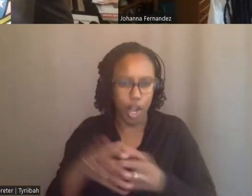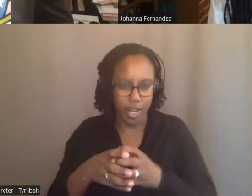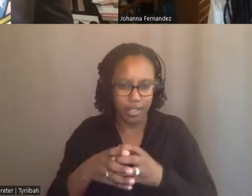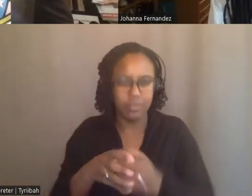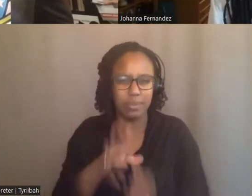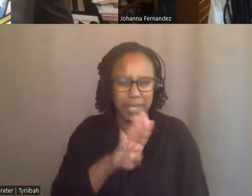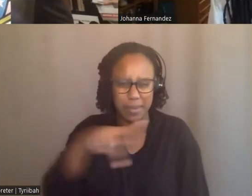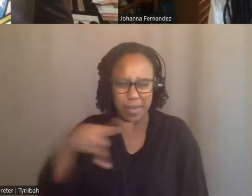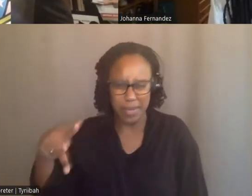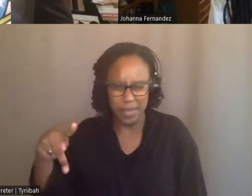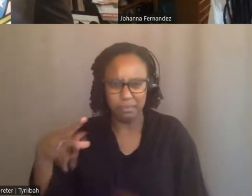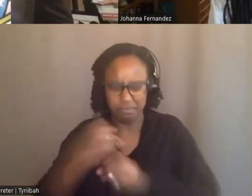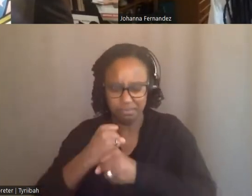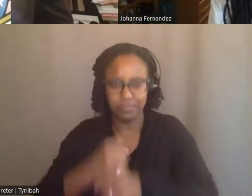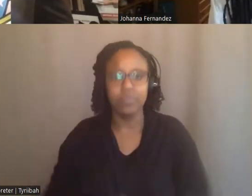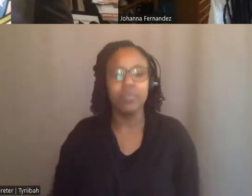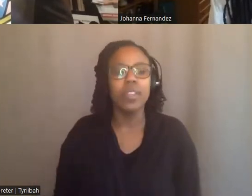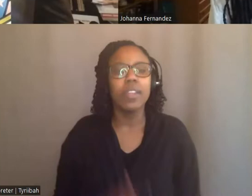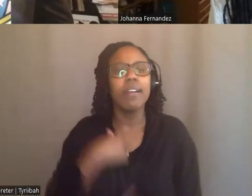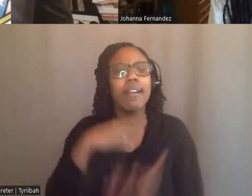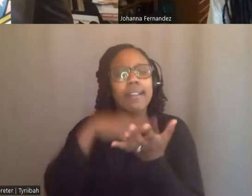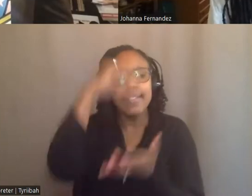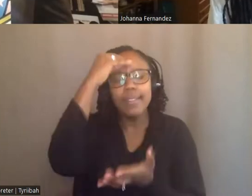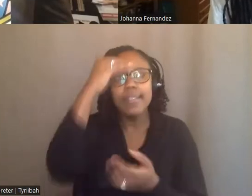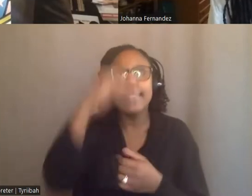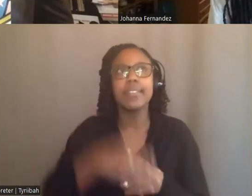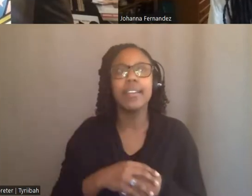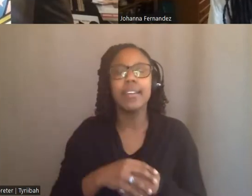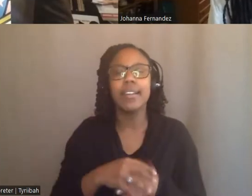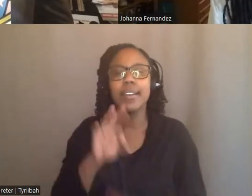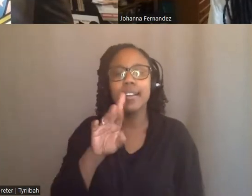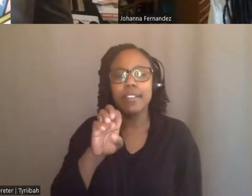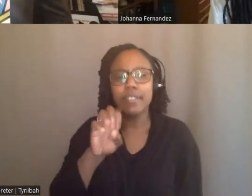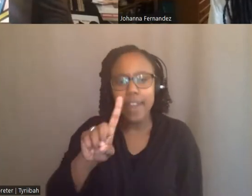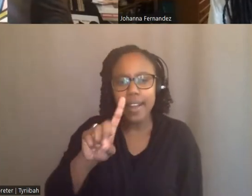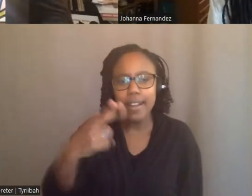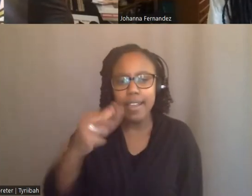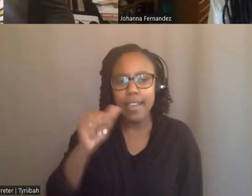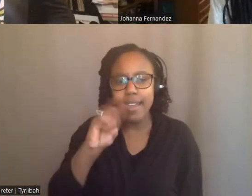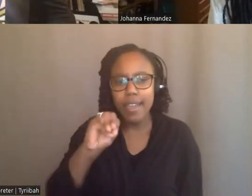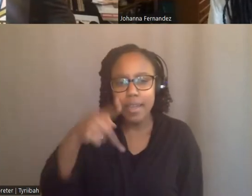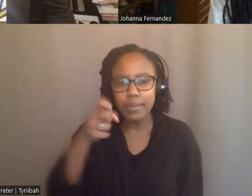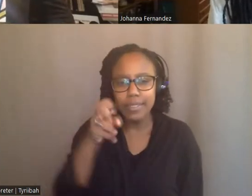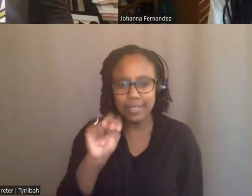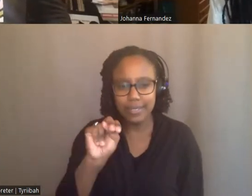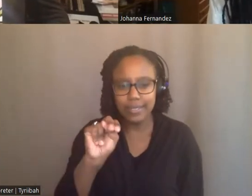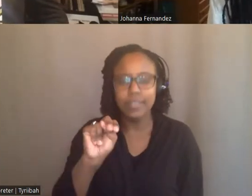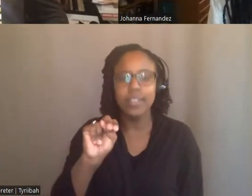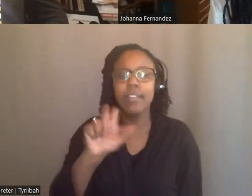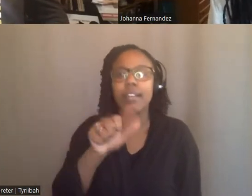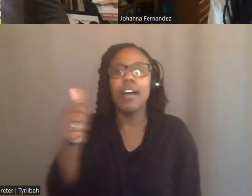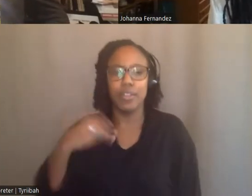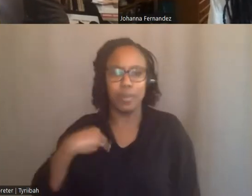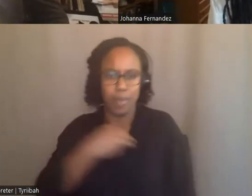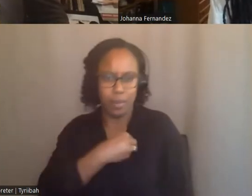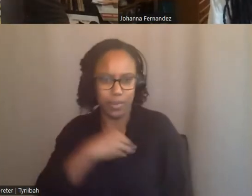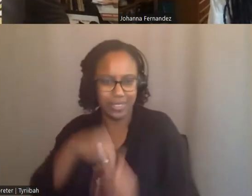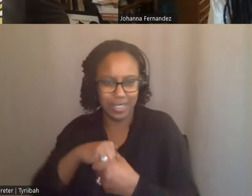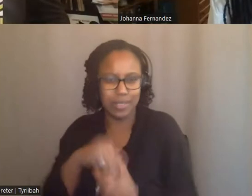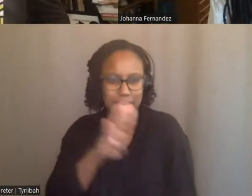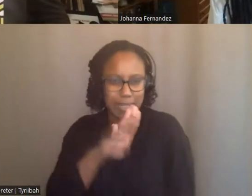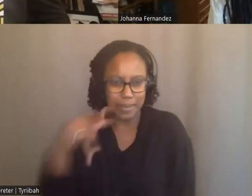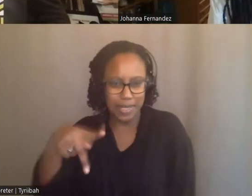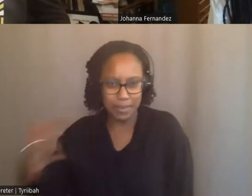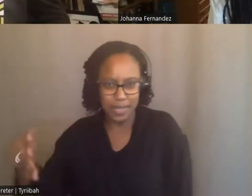and other members of the Chicago Panthers had already initiated conversations with poor whites from